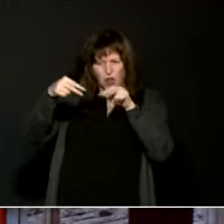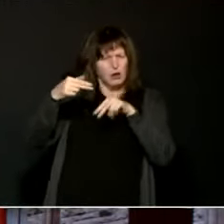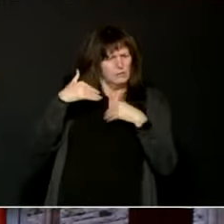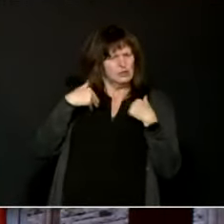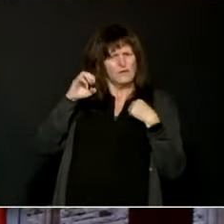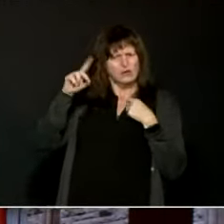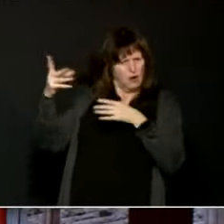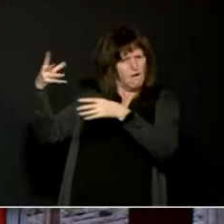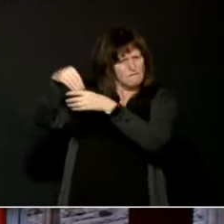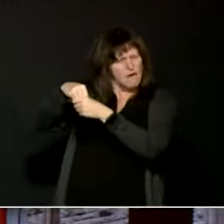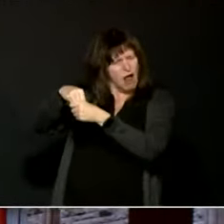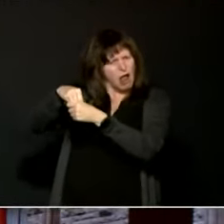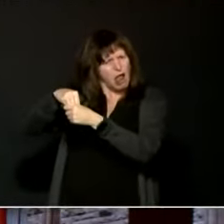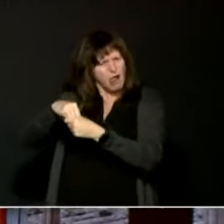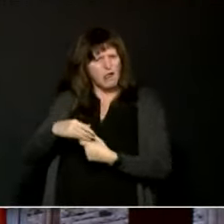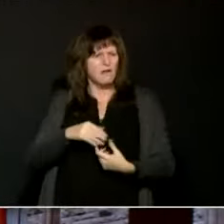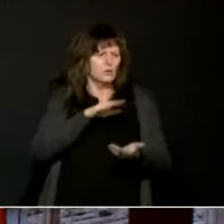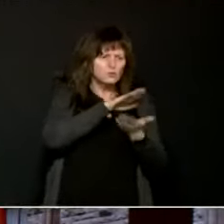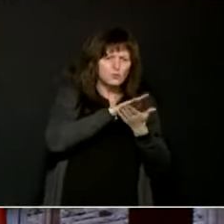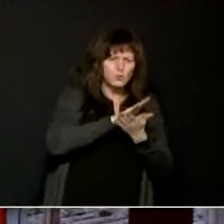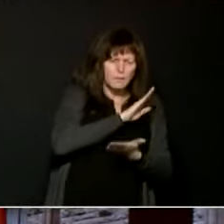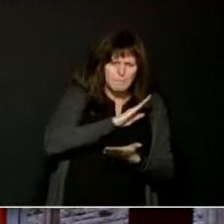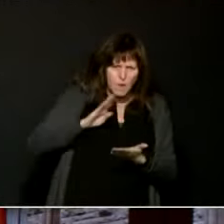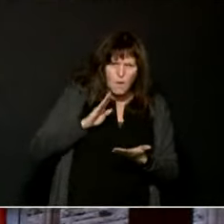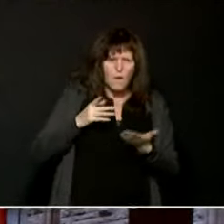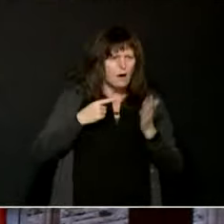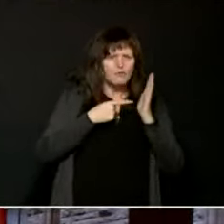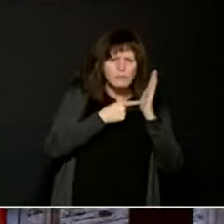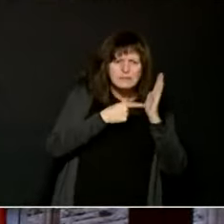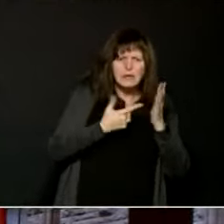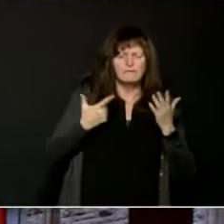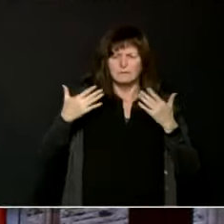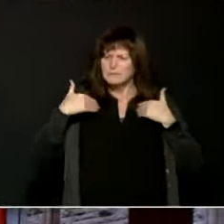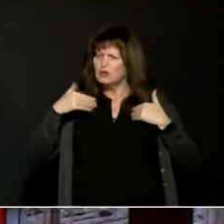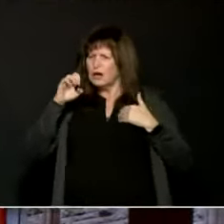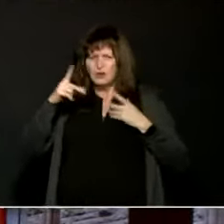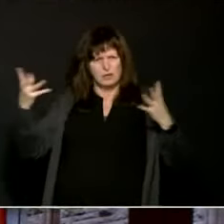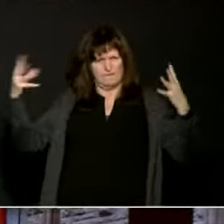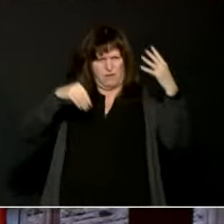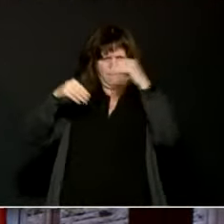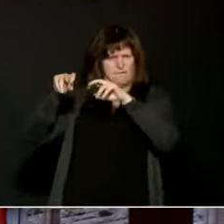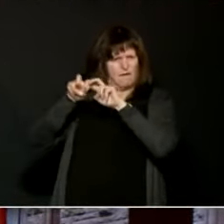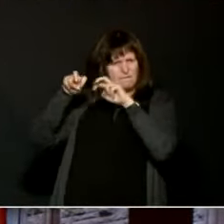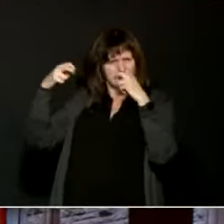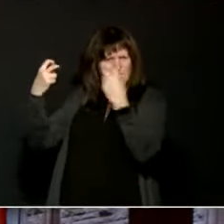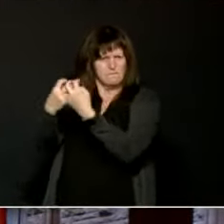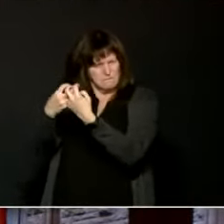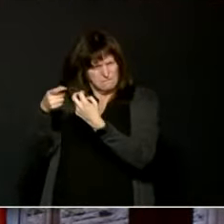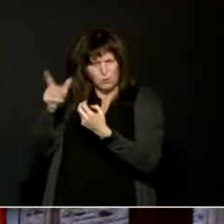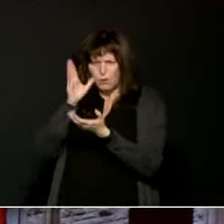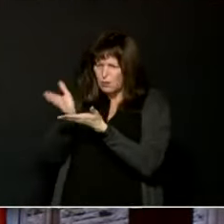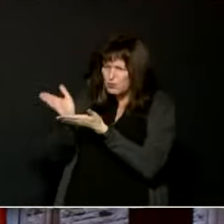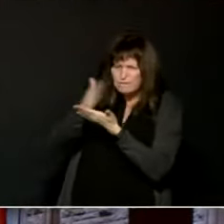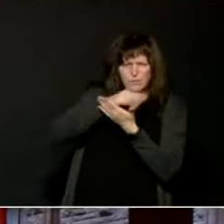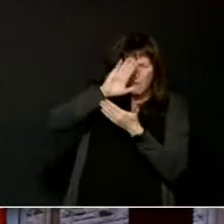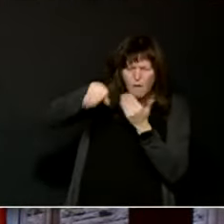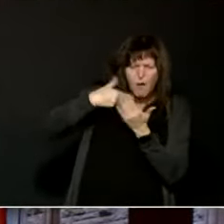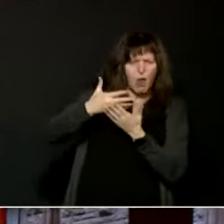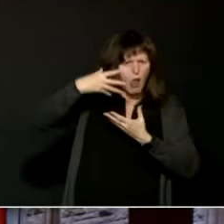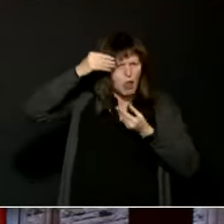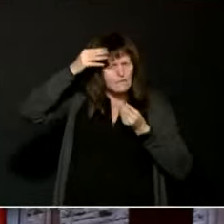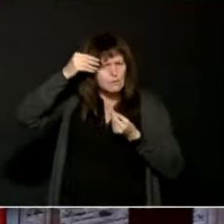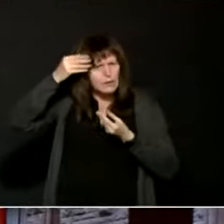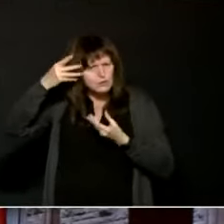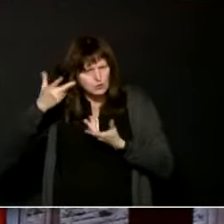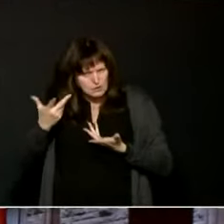board representatives and public health people on it, are going to review the data and looking at it. So our assessments thus far of